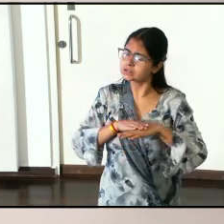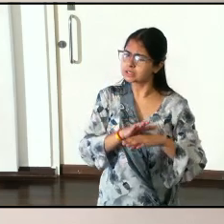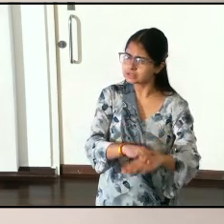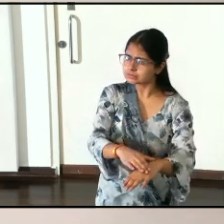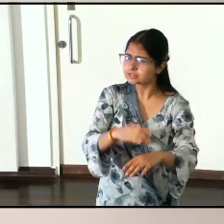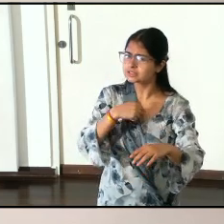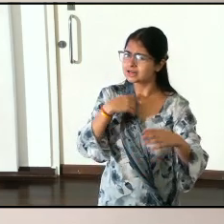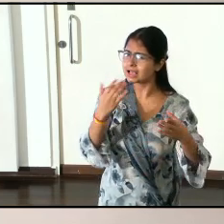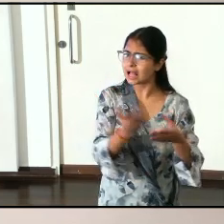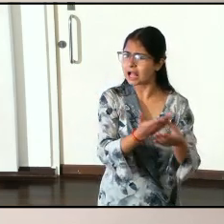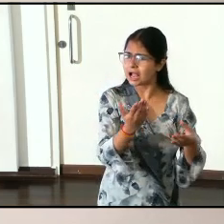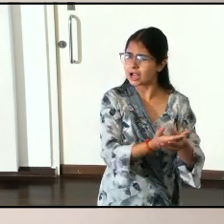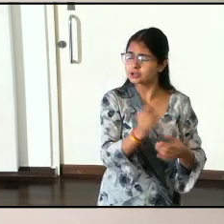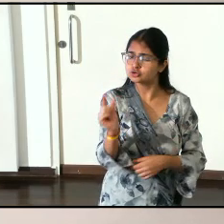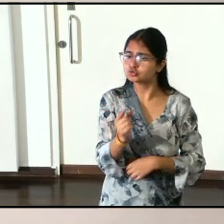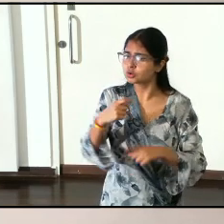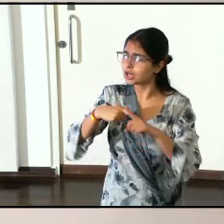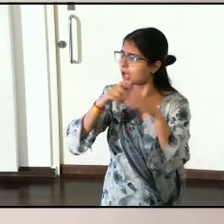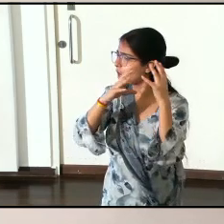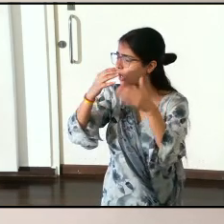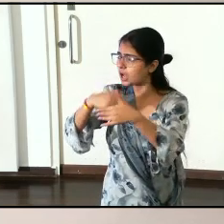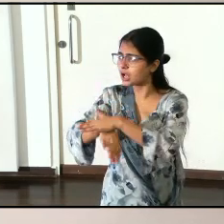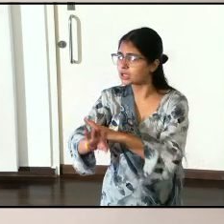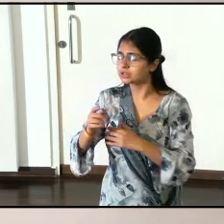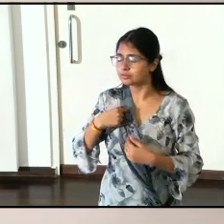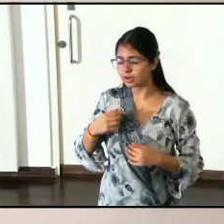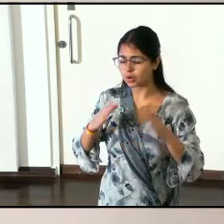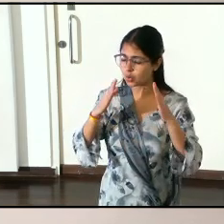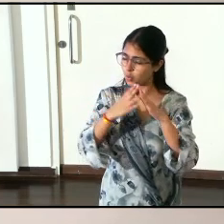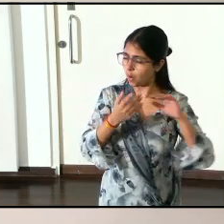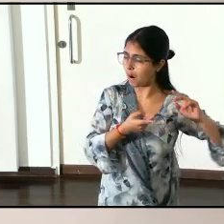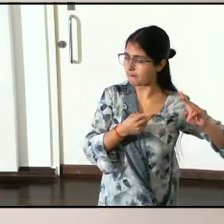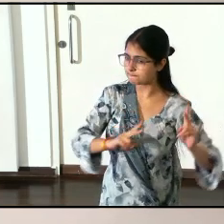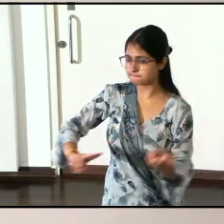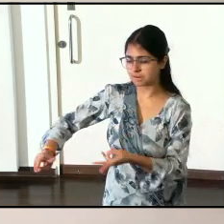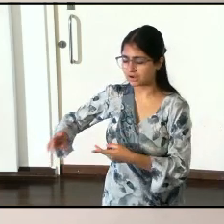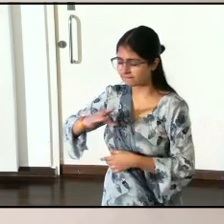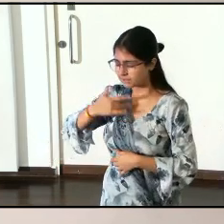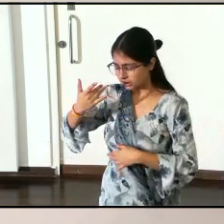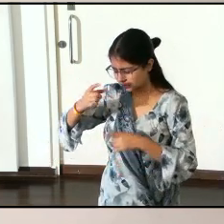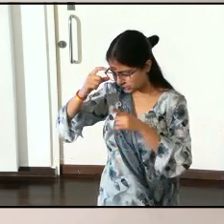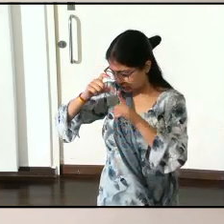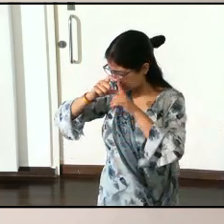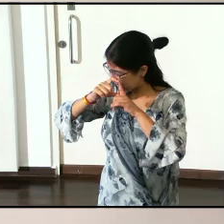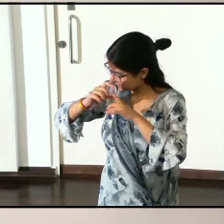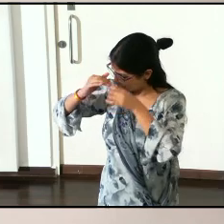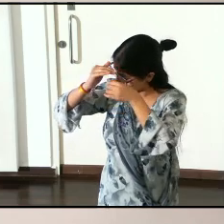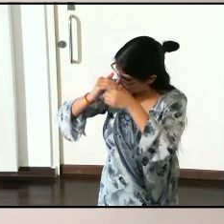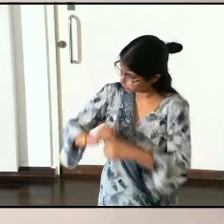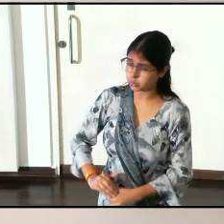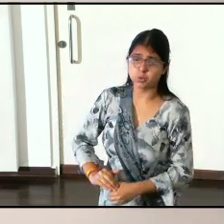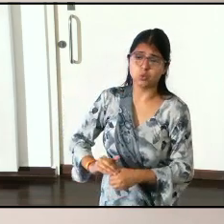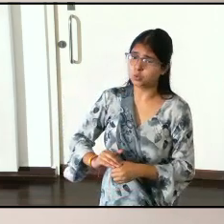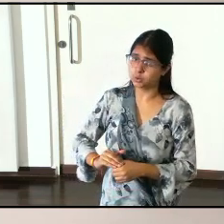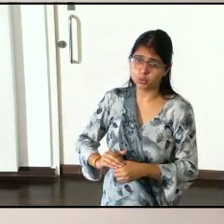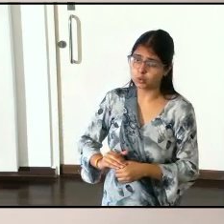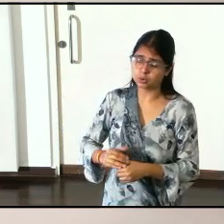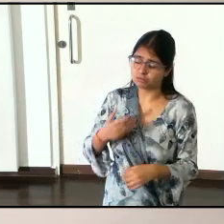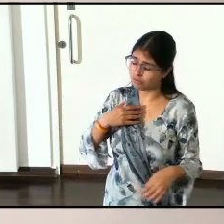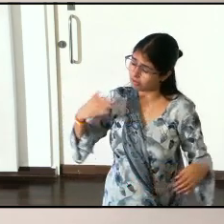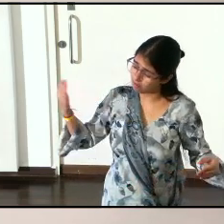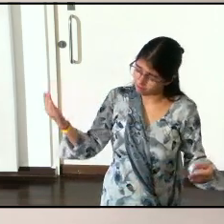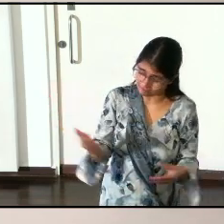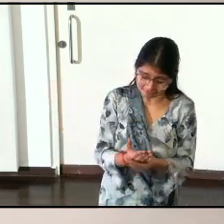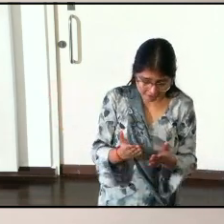in Kerala, I went back home in deep depression because the file that I had opened had crumpled in my